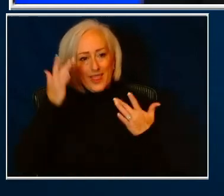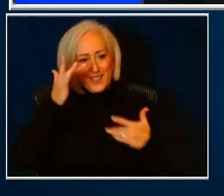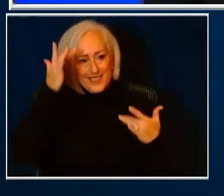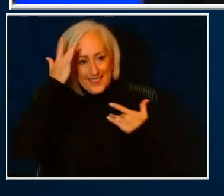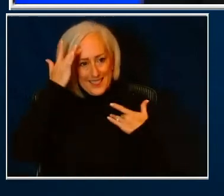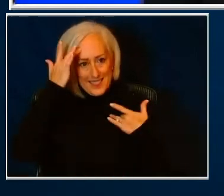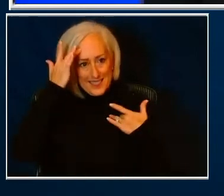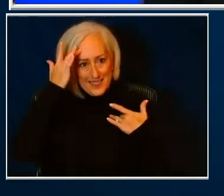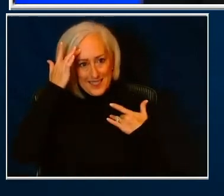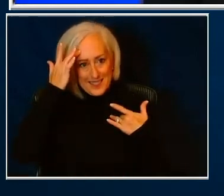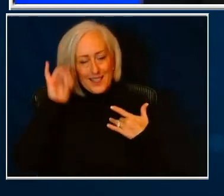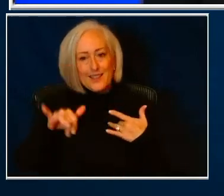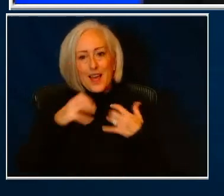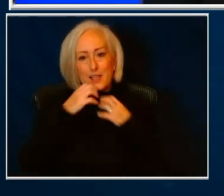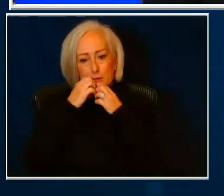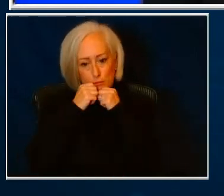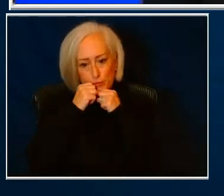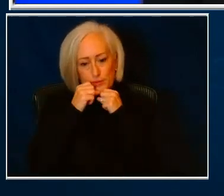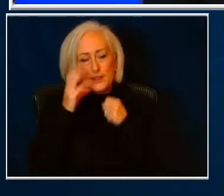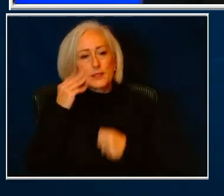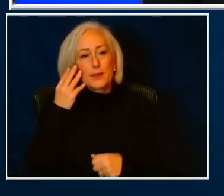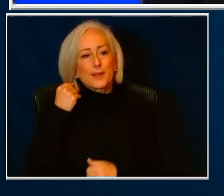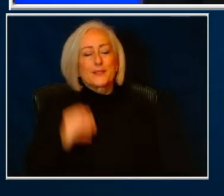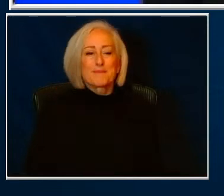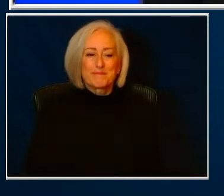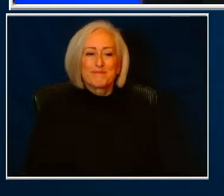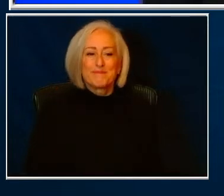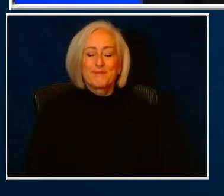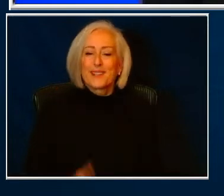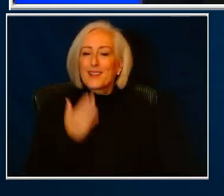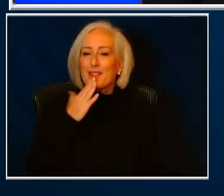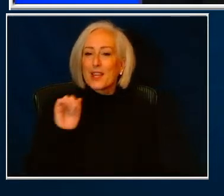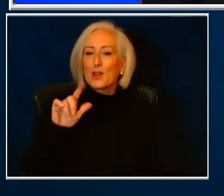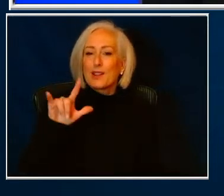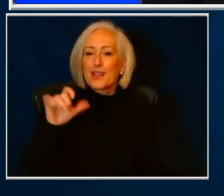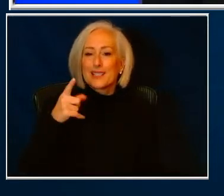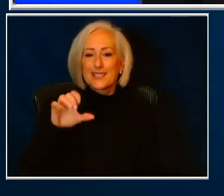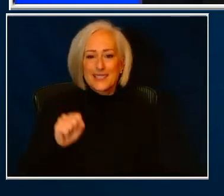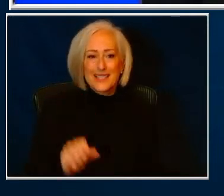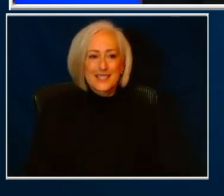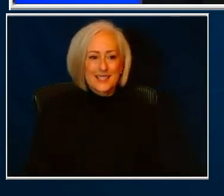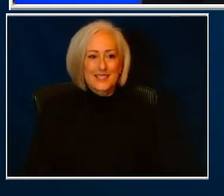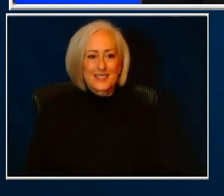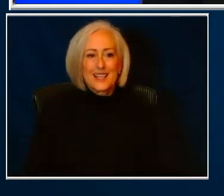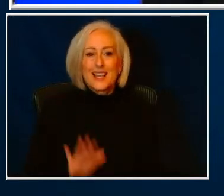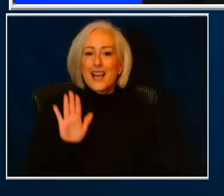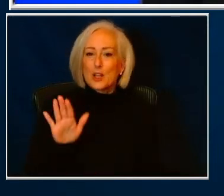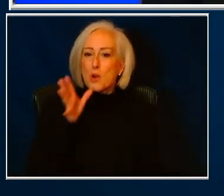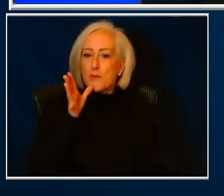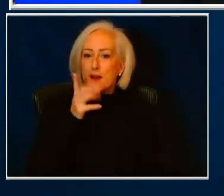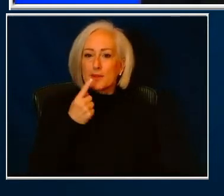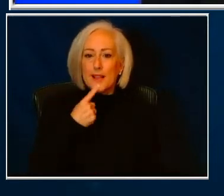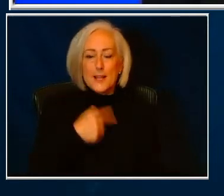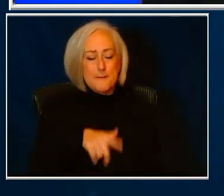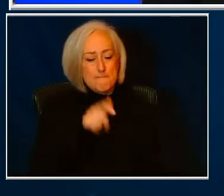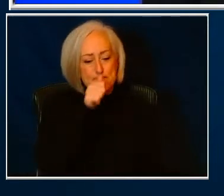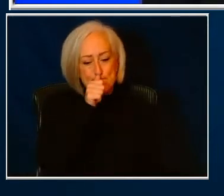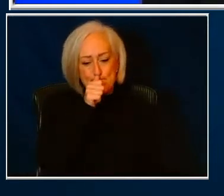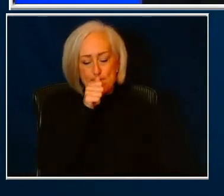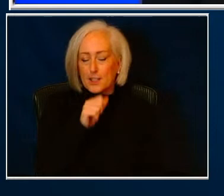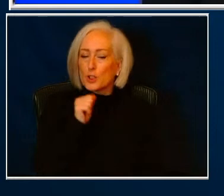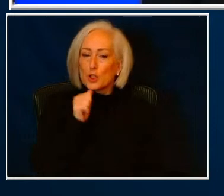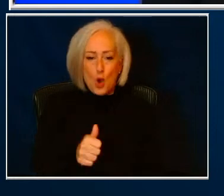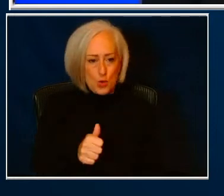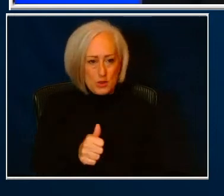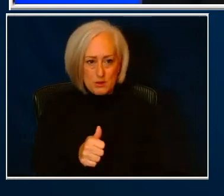gift to the family. Alexis, thank you so much. And as your mom said, don't keep it a secret. It's nothing to keep a secret.